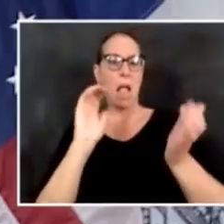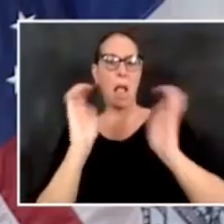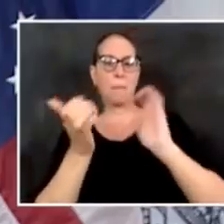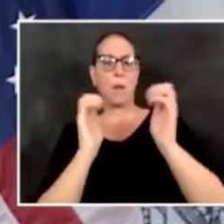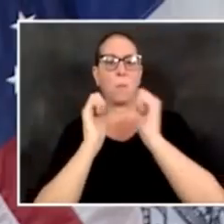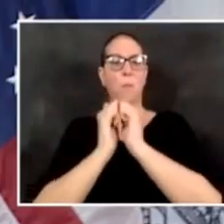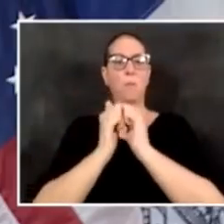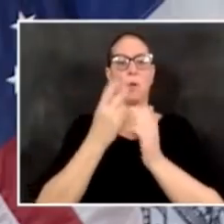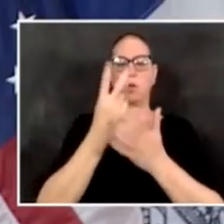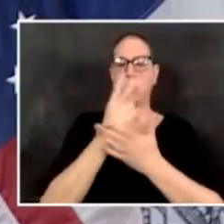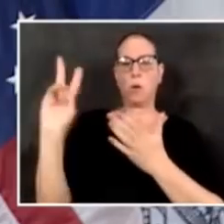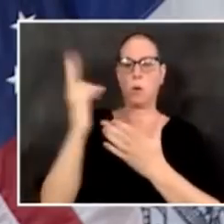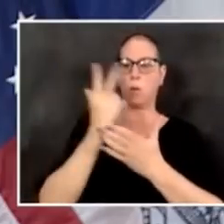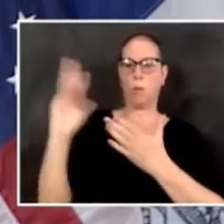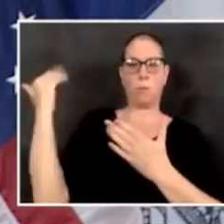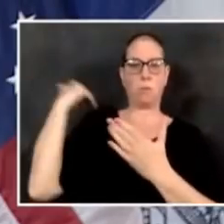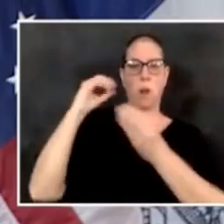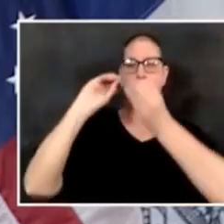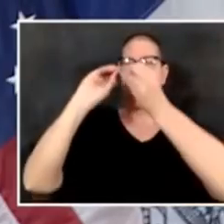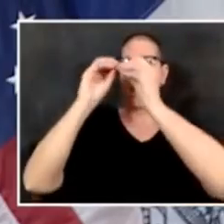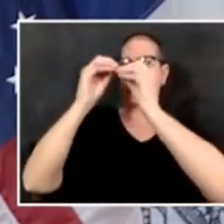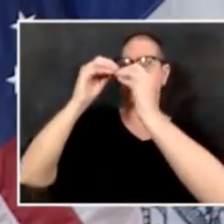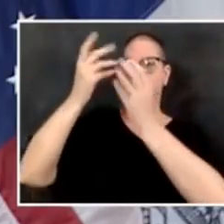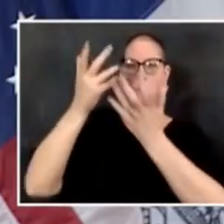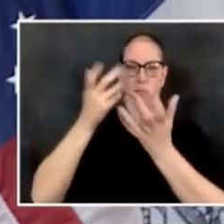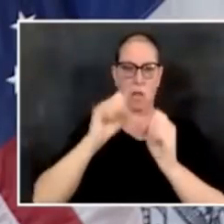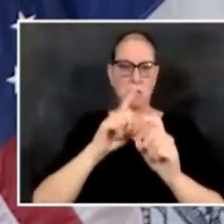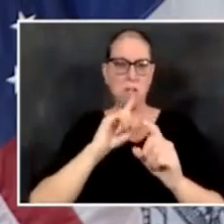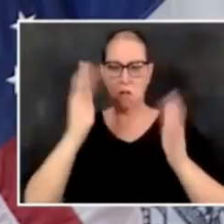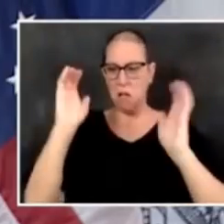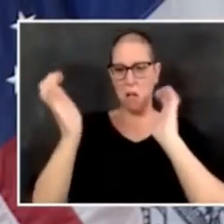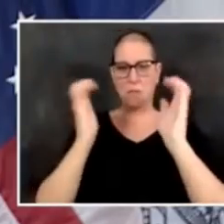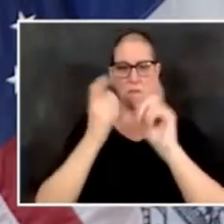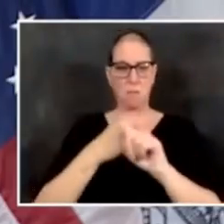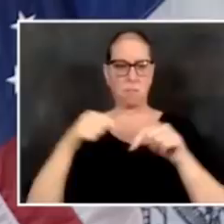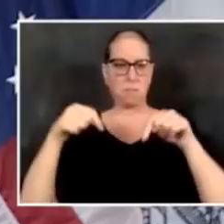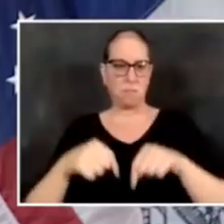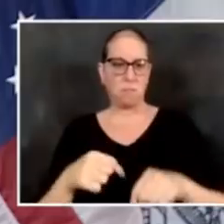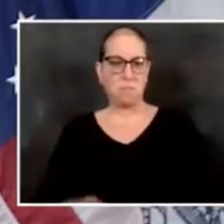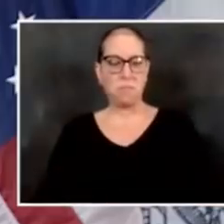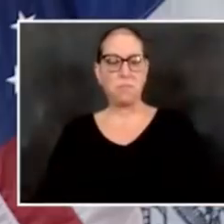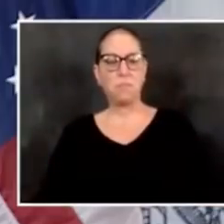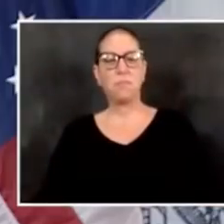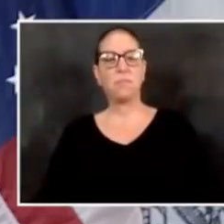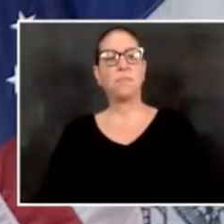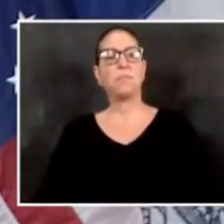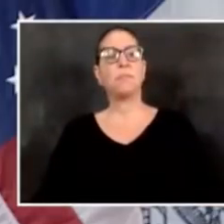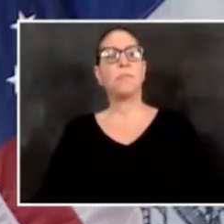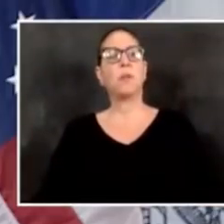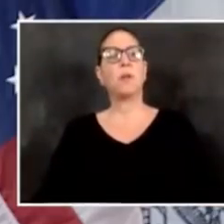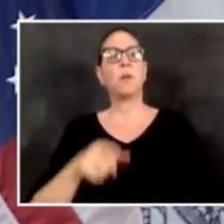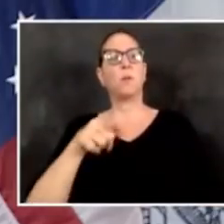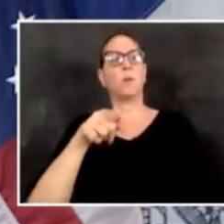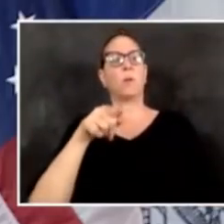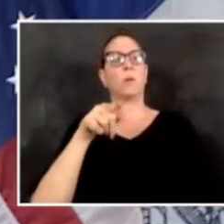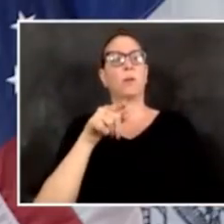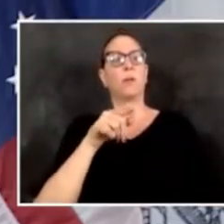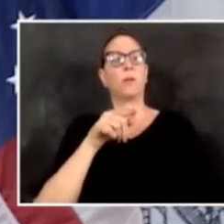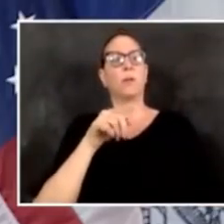and your data point on people who test positive. Wouldn't